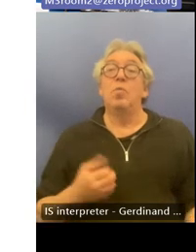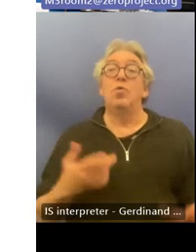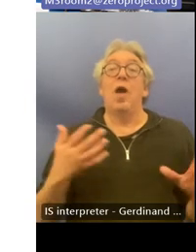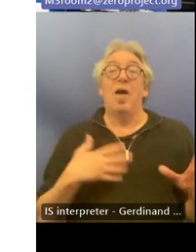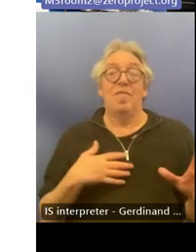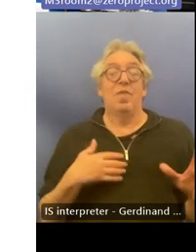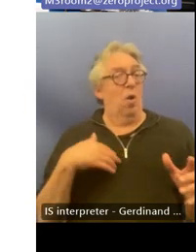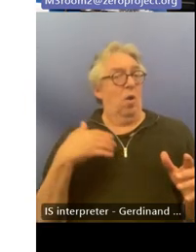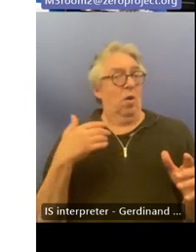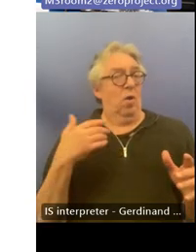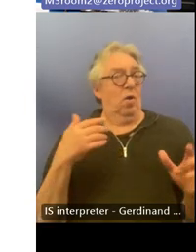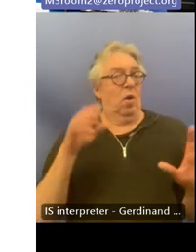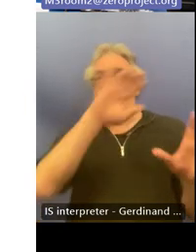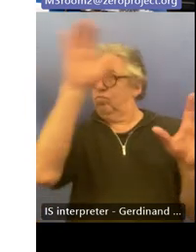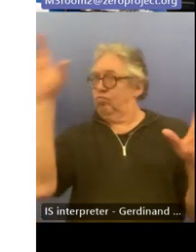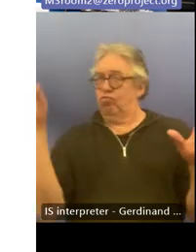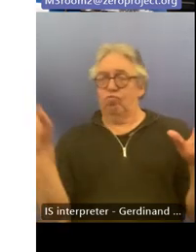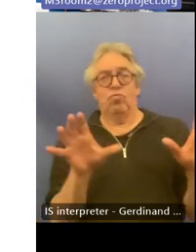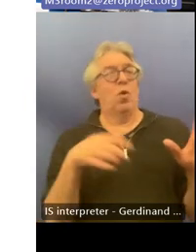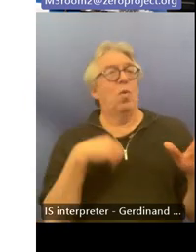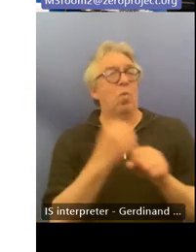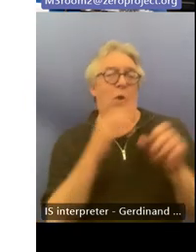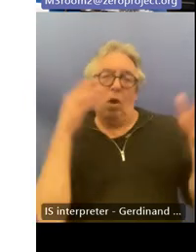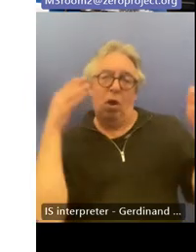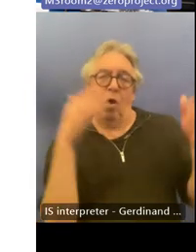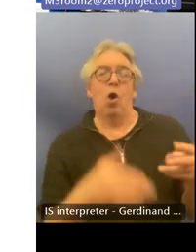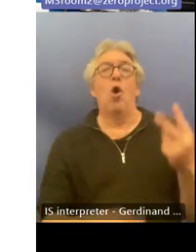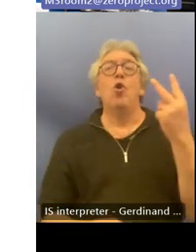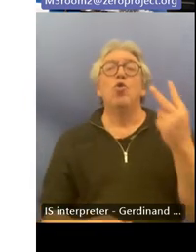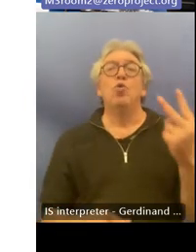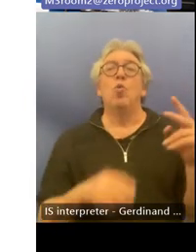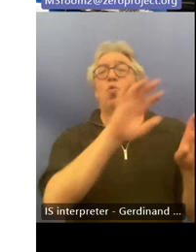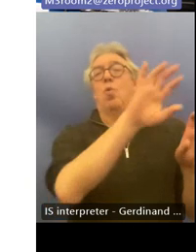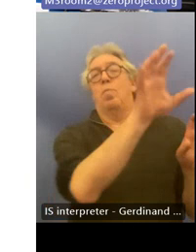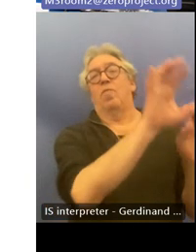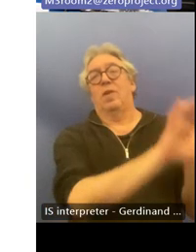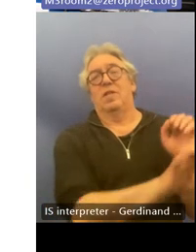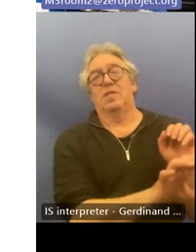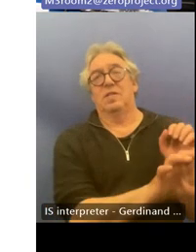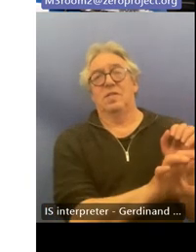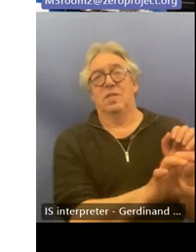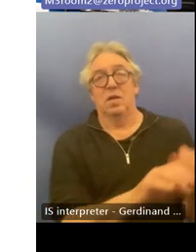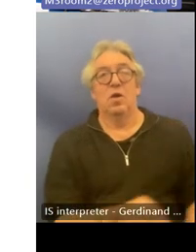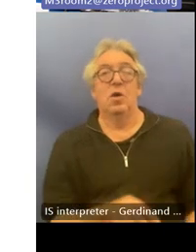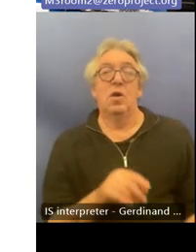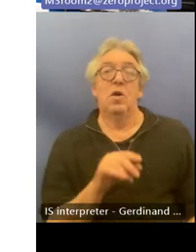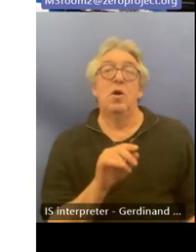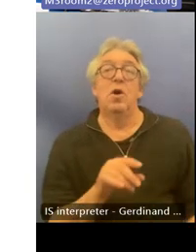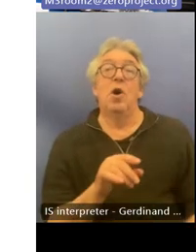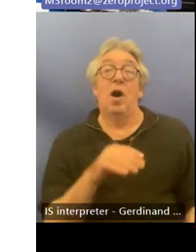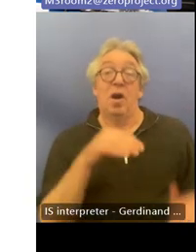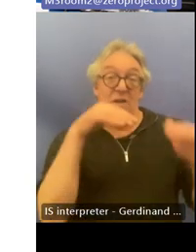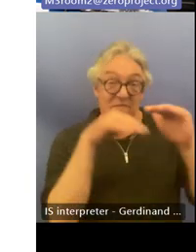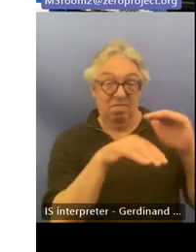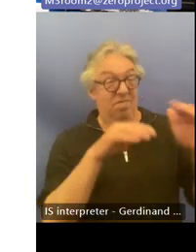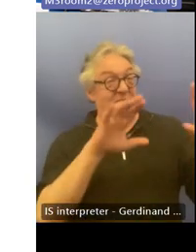provinces of Cambodia, Battambang and Posat province, and we cover 52 communes and